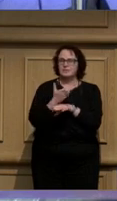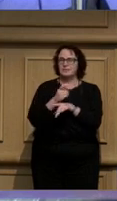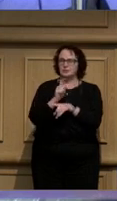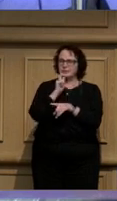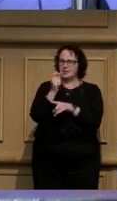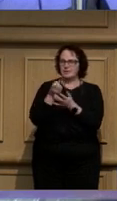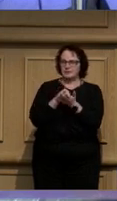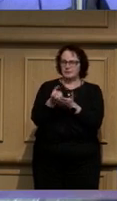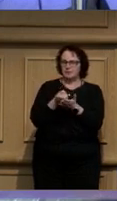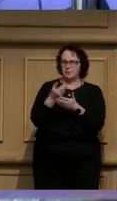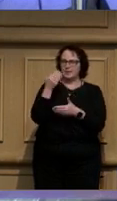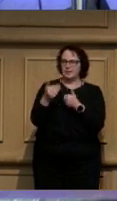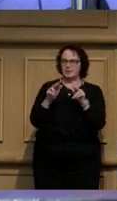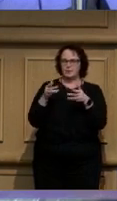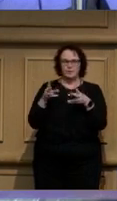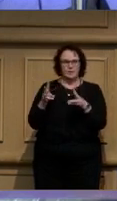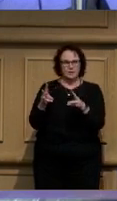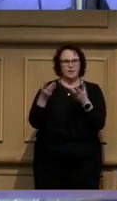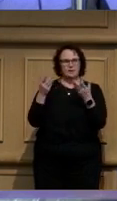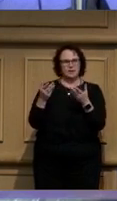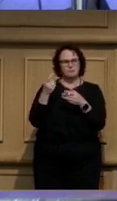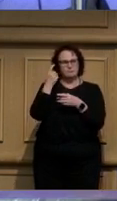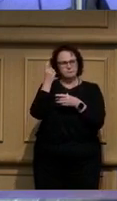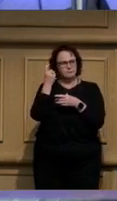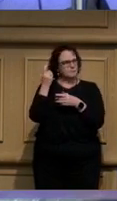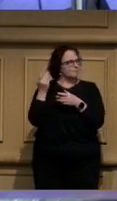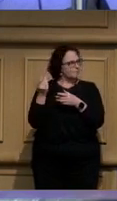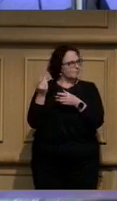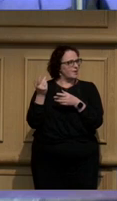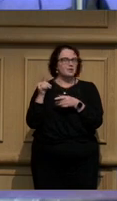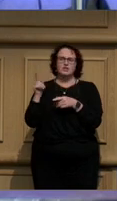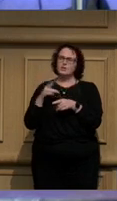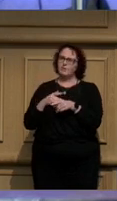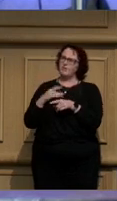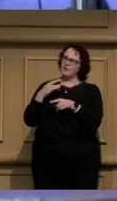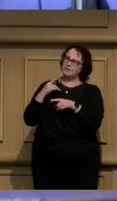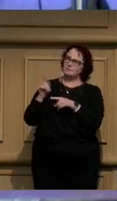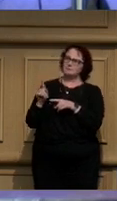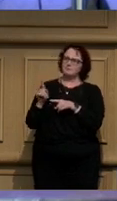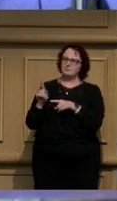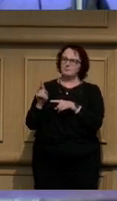story in newer, fresher ways. Marina, I'm curious for you, do you feel that